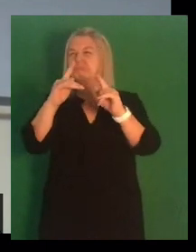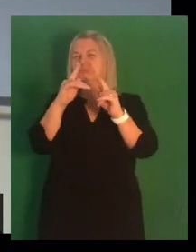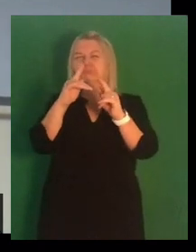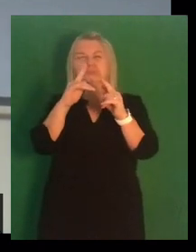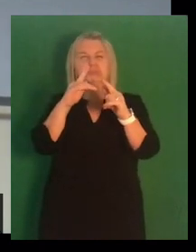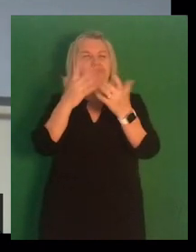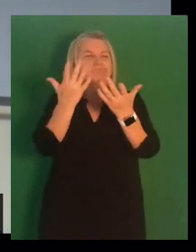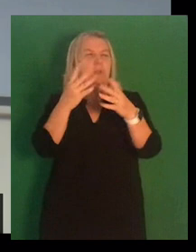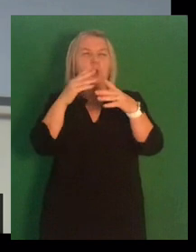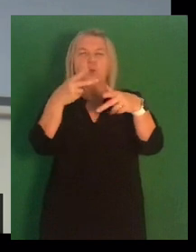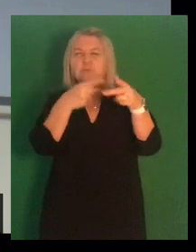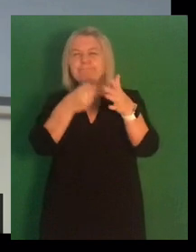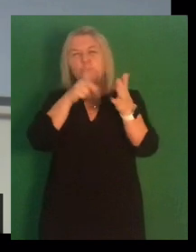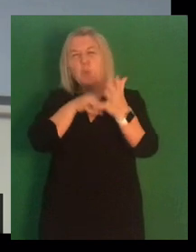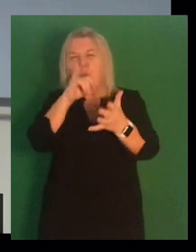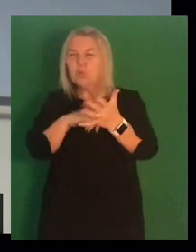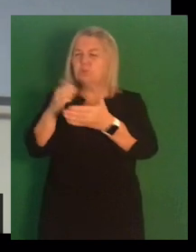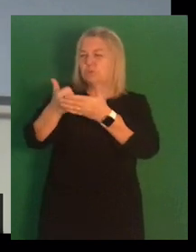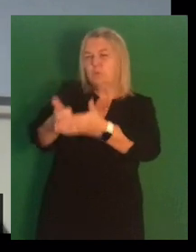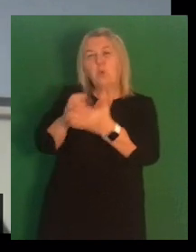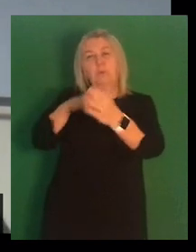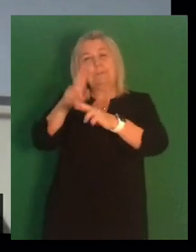devices to support families at home. We also